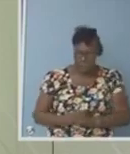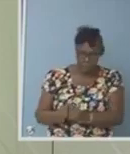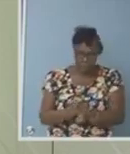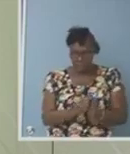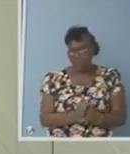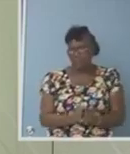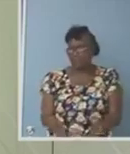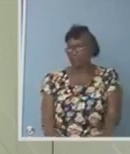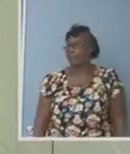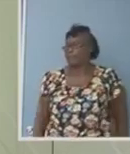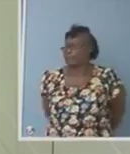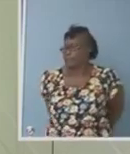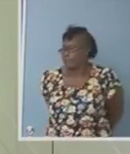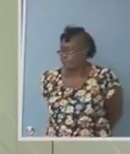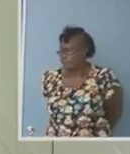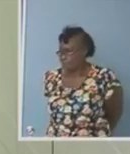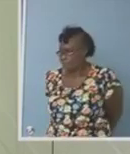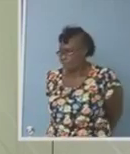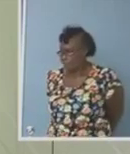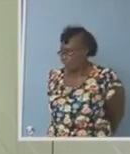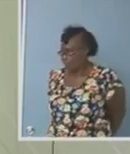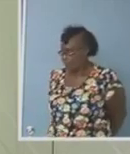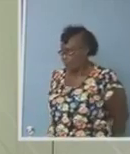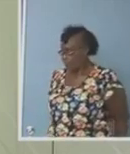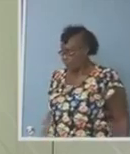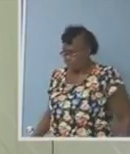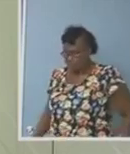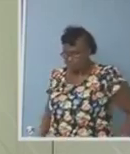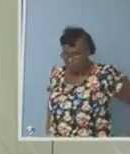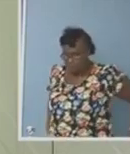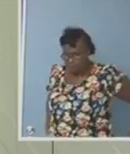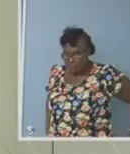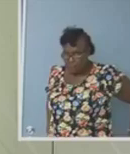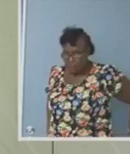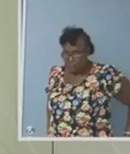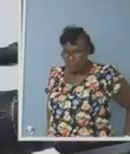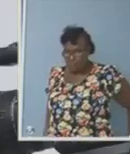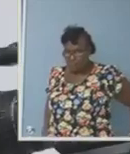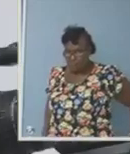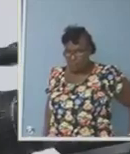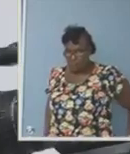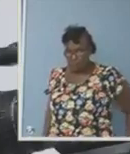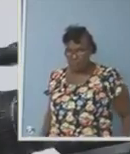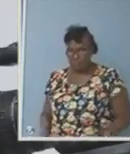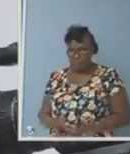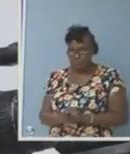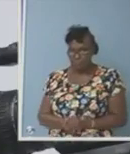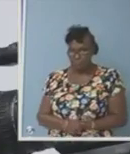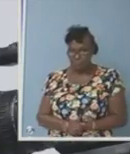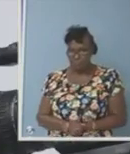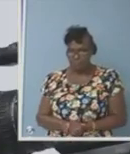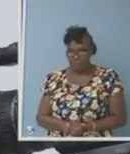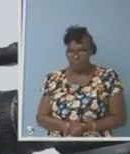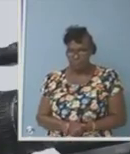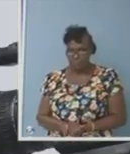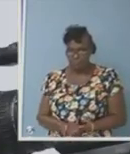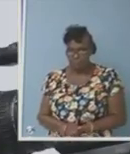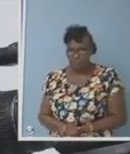from the central government. Cassandra, final questions? Okay. Good morning. Cassandra Thompson, Forbes Guardian